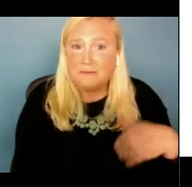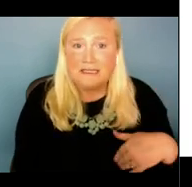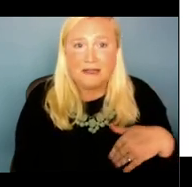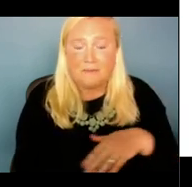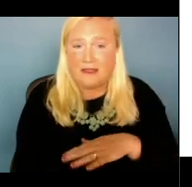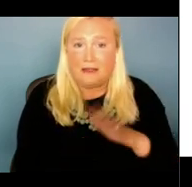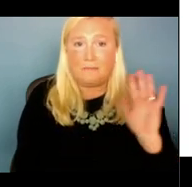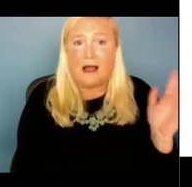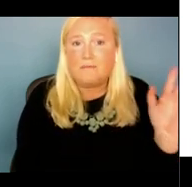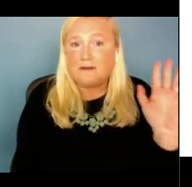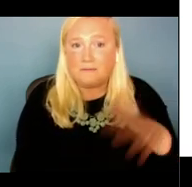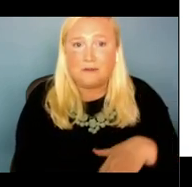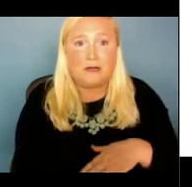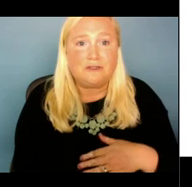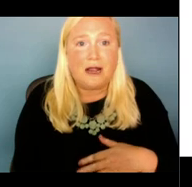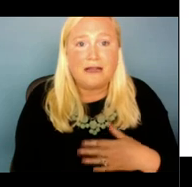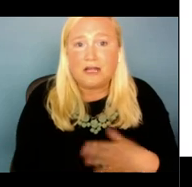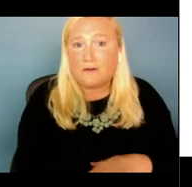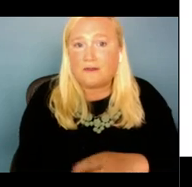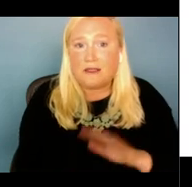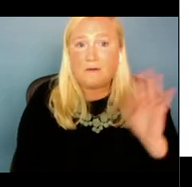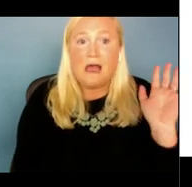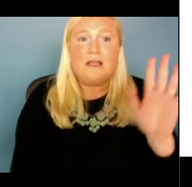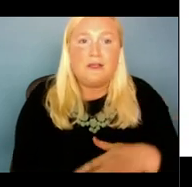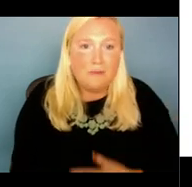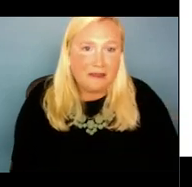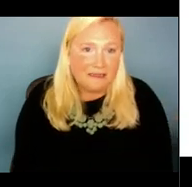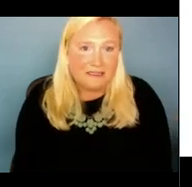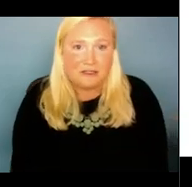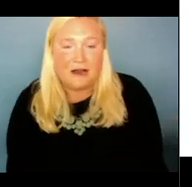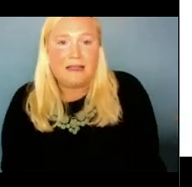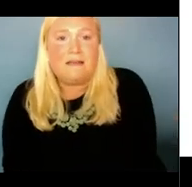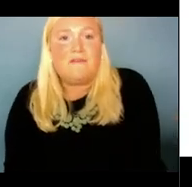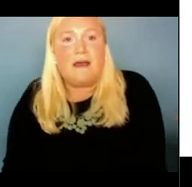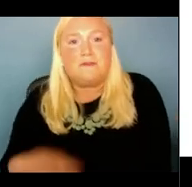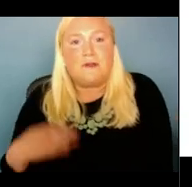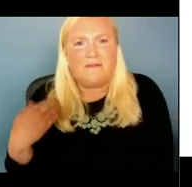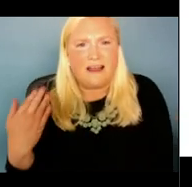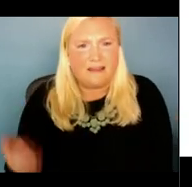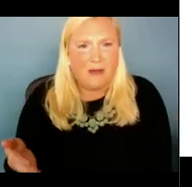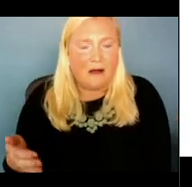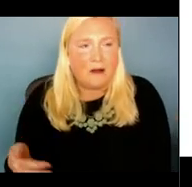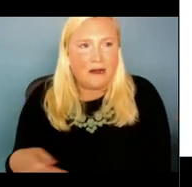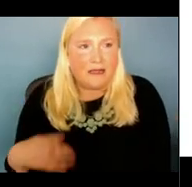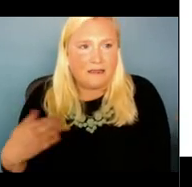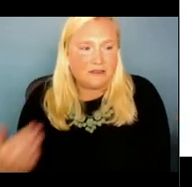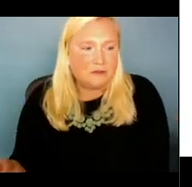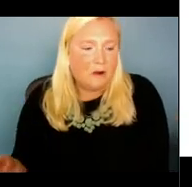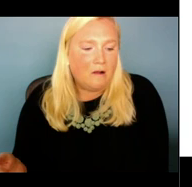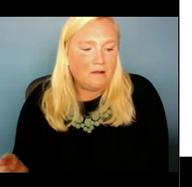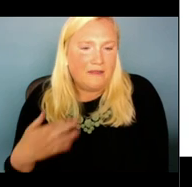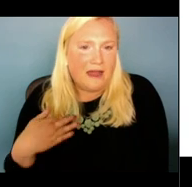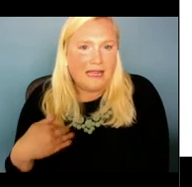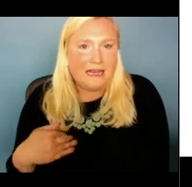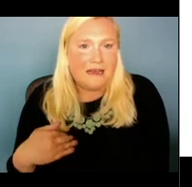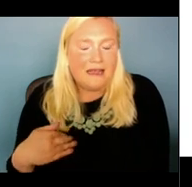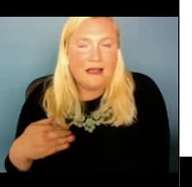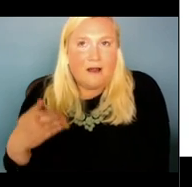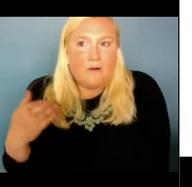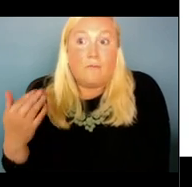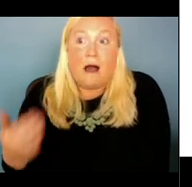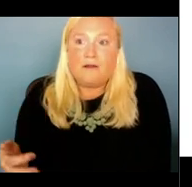you teach me something. I've been, you know, trying to talk with you. You be the teacher and give them sort of that power and control, and